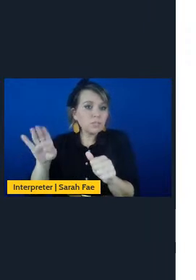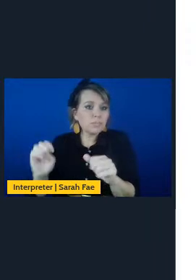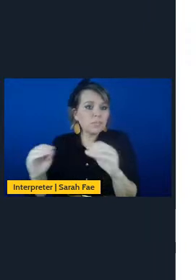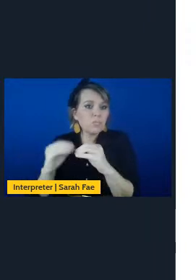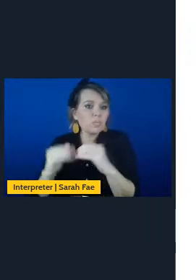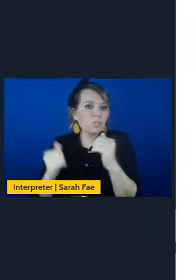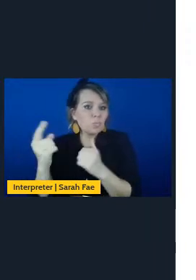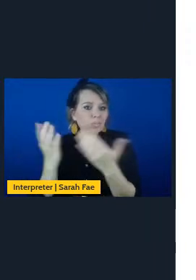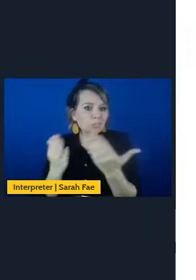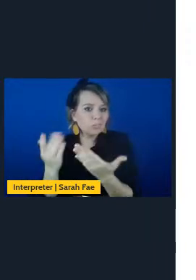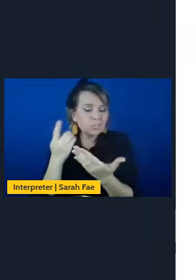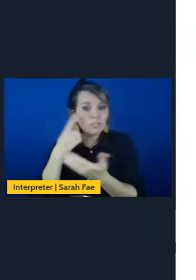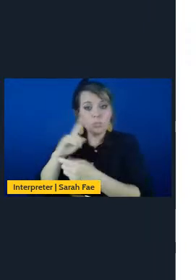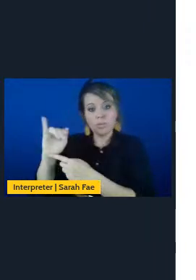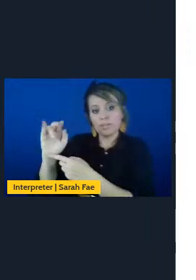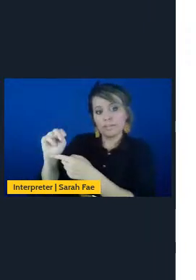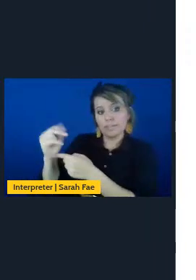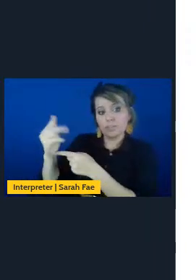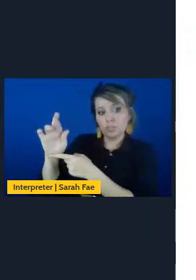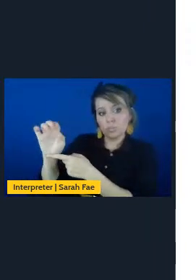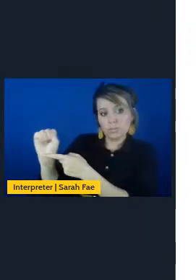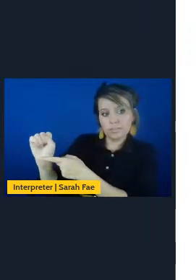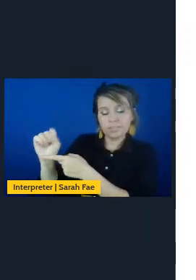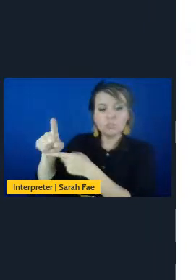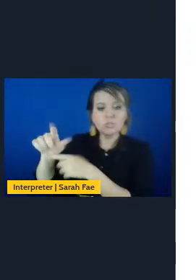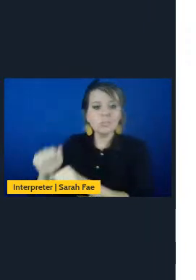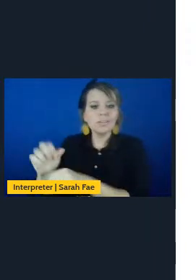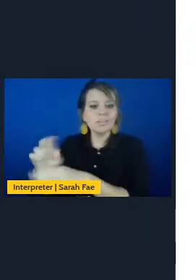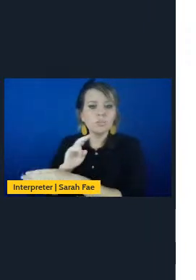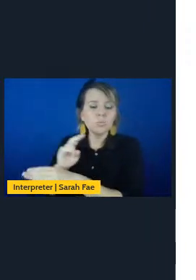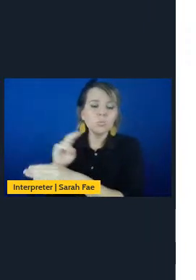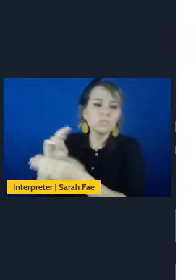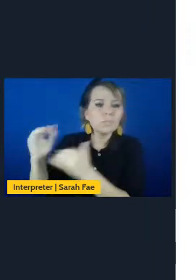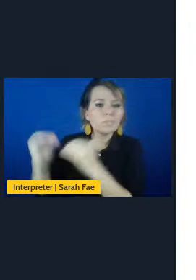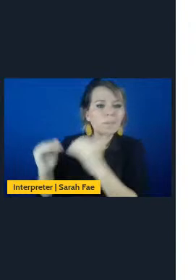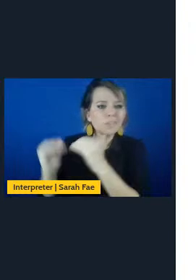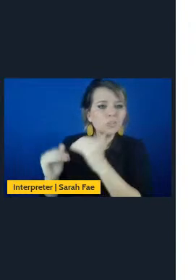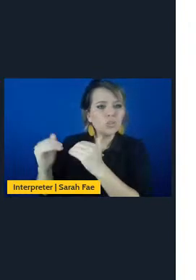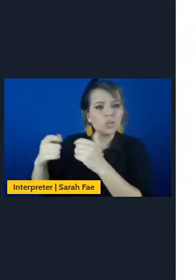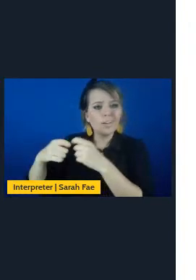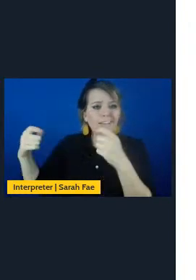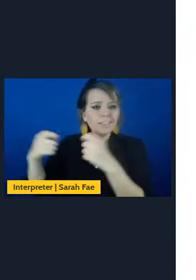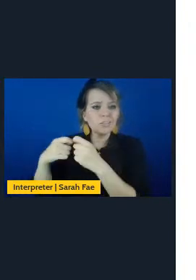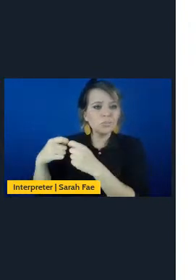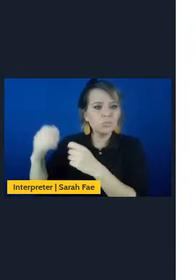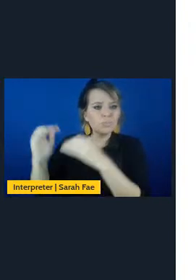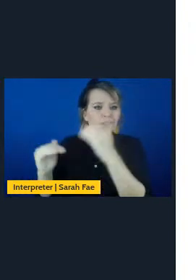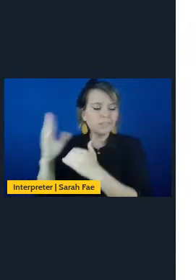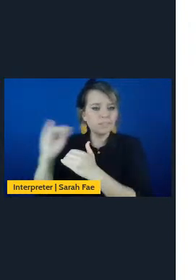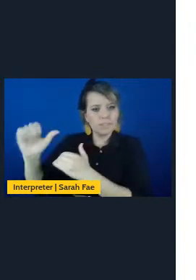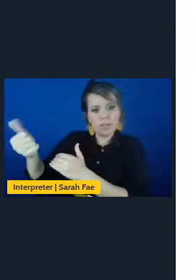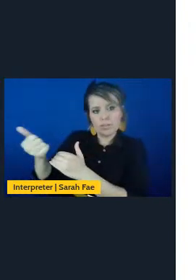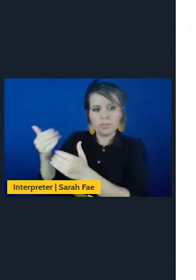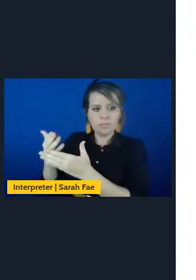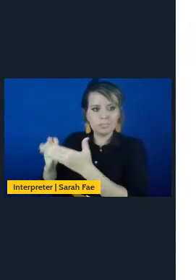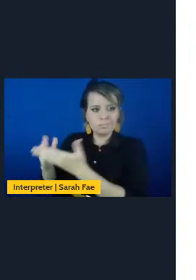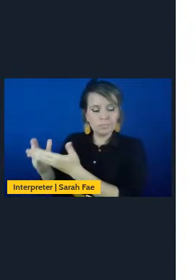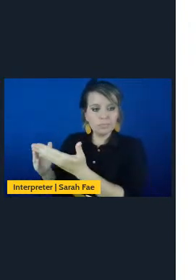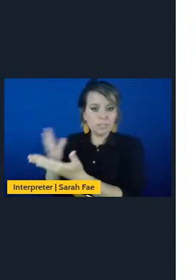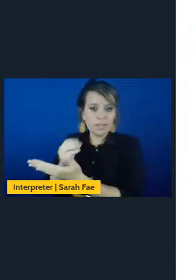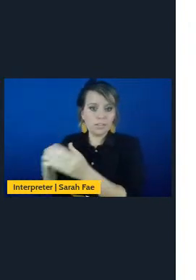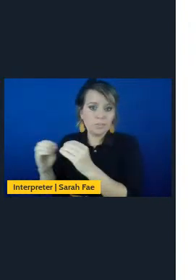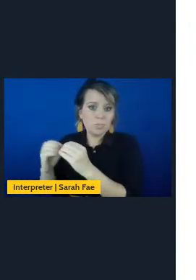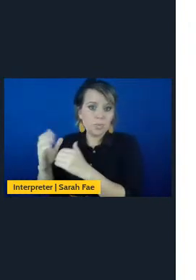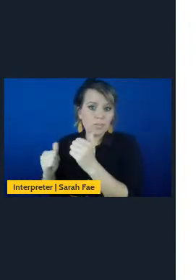service, right? For ingress, you can use Route 53 and load balancer, elastic load balancing, and other pieces, and more than one resource to